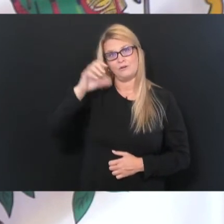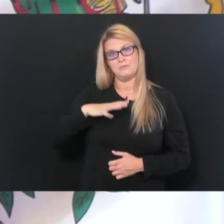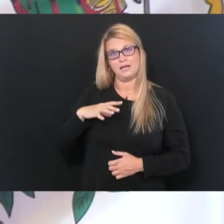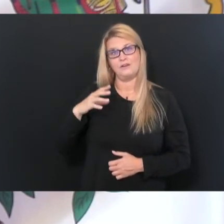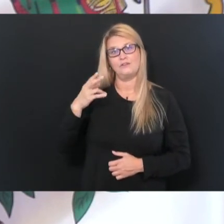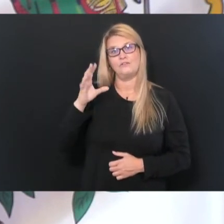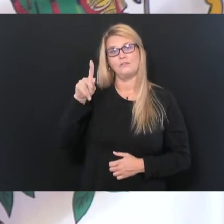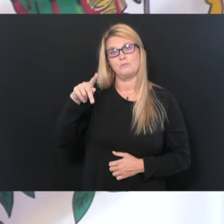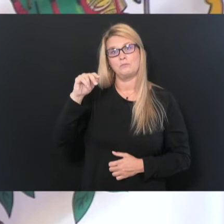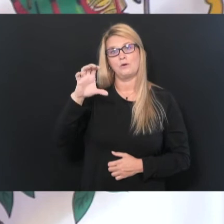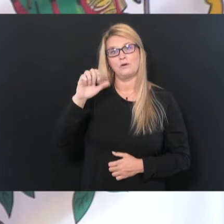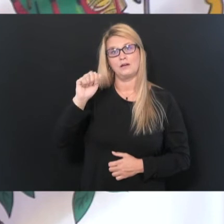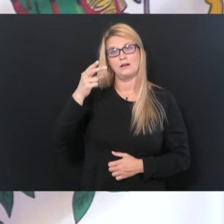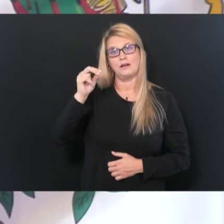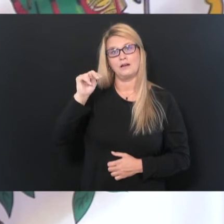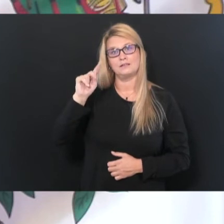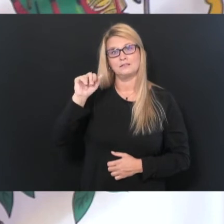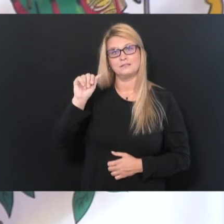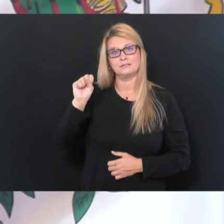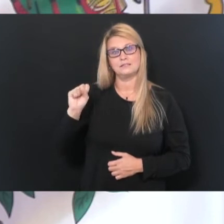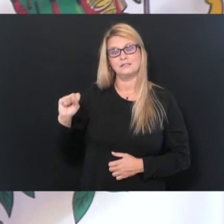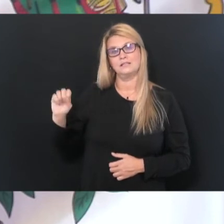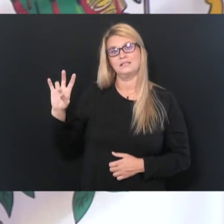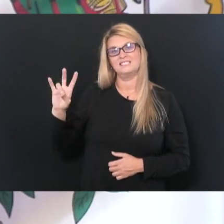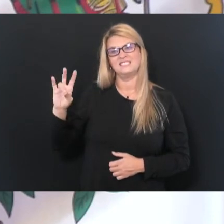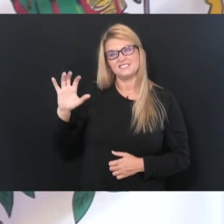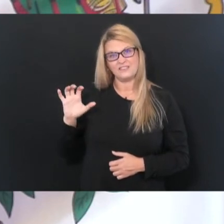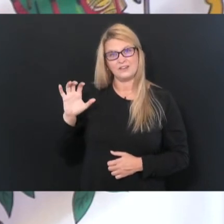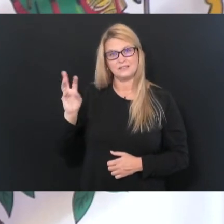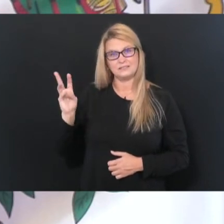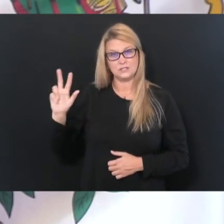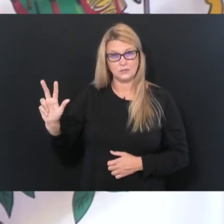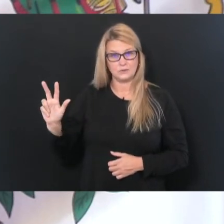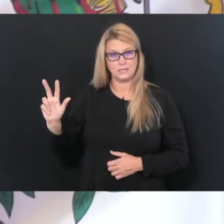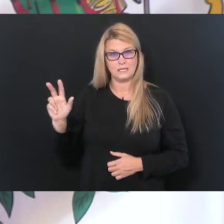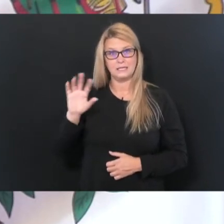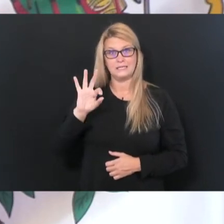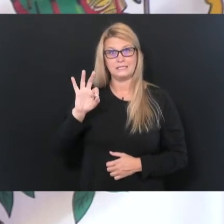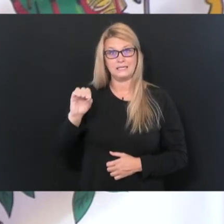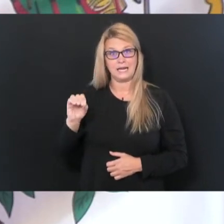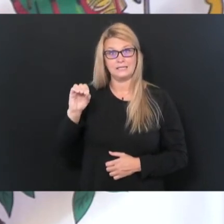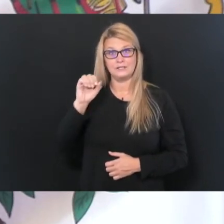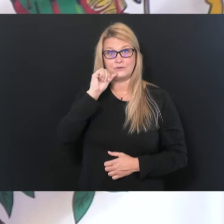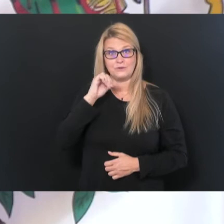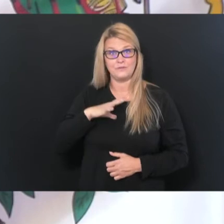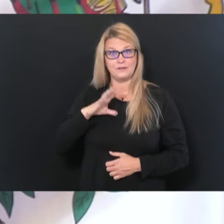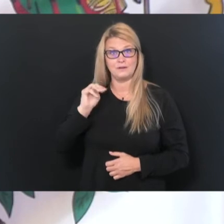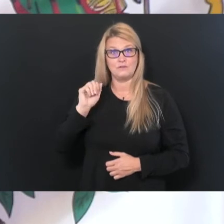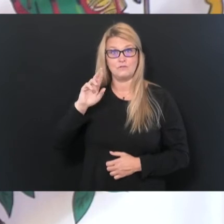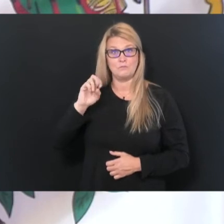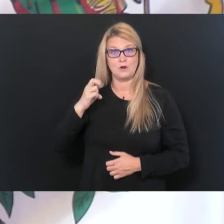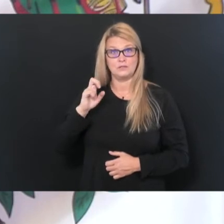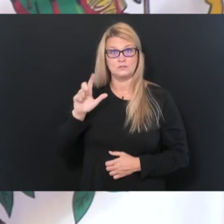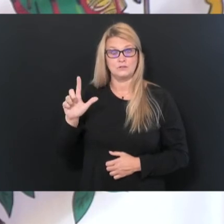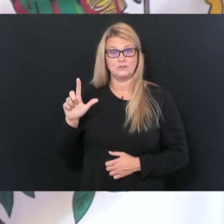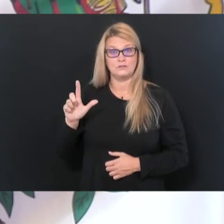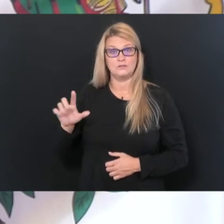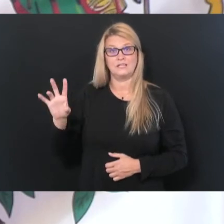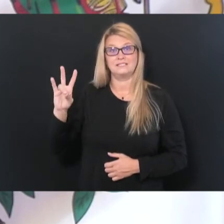Pocahontas County. Our 763rd death, a 90-year-old female from Marshall County.